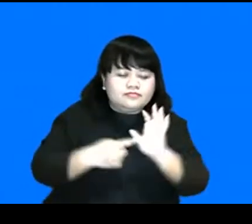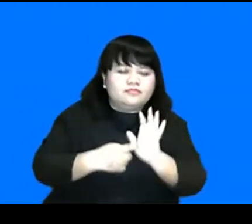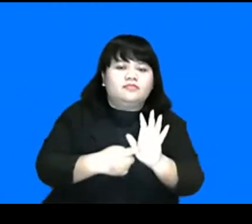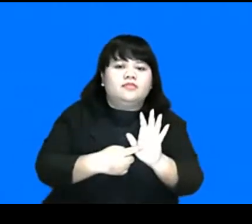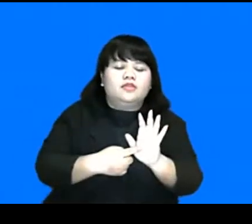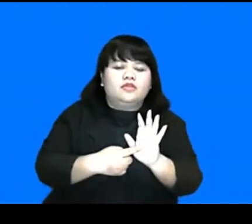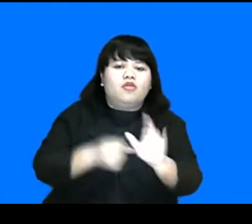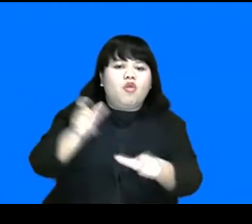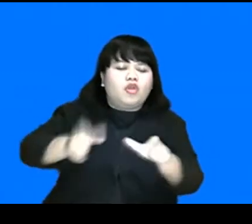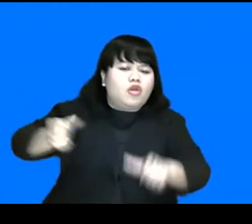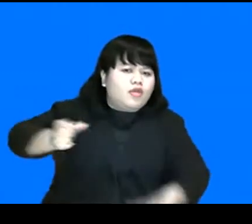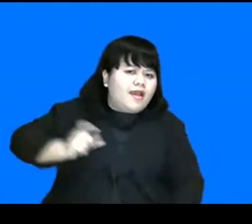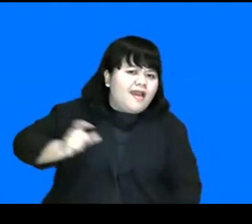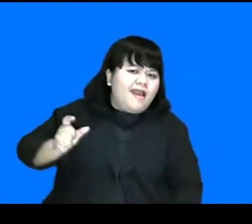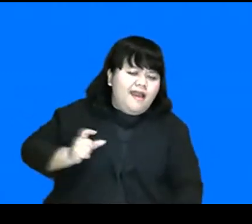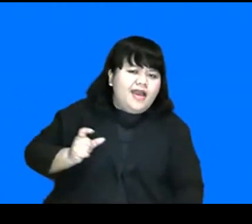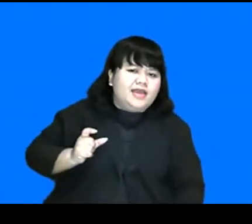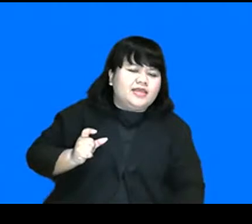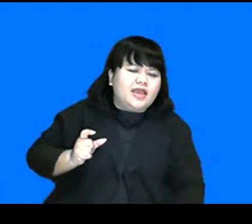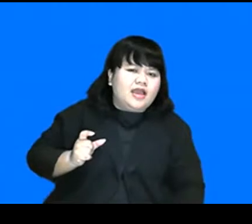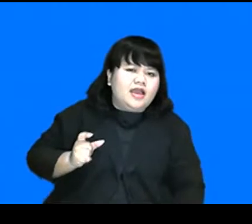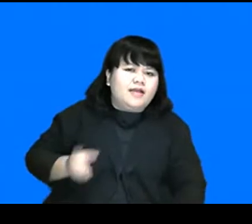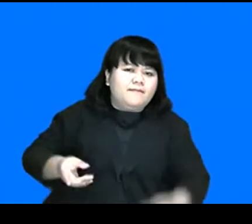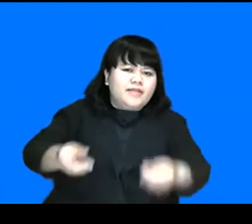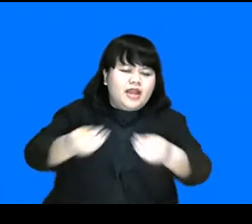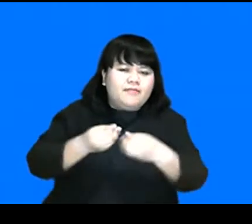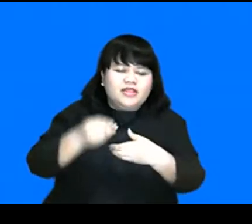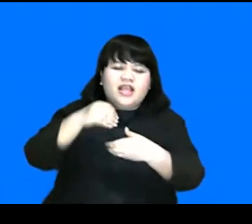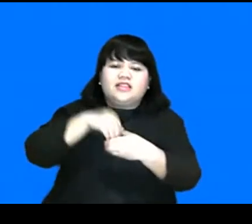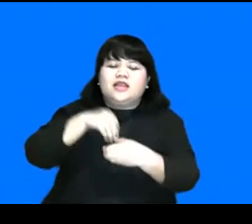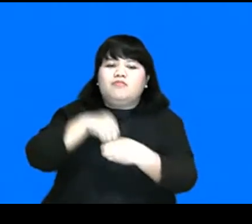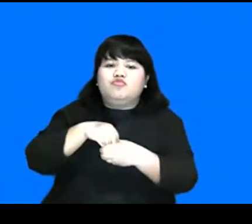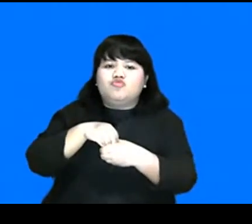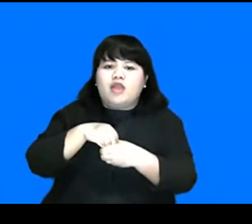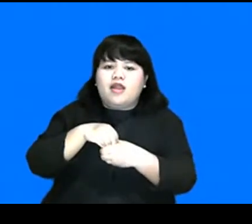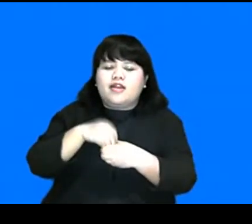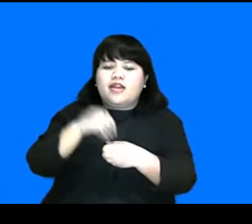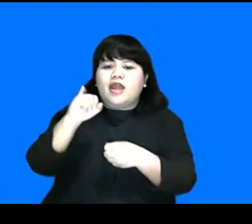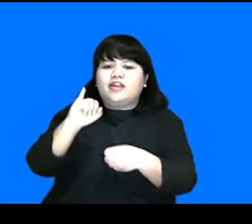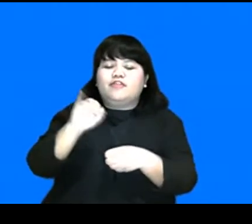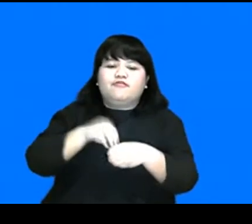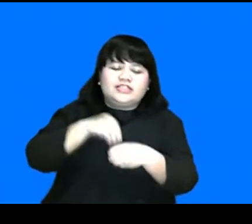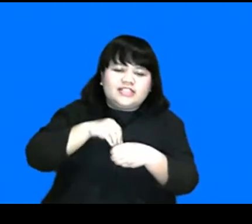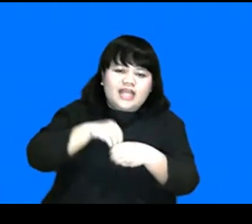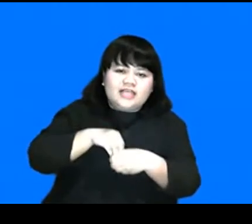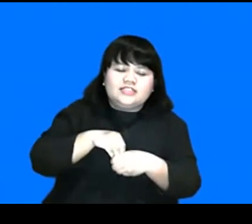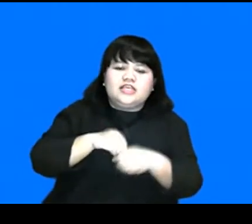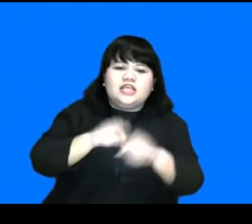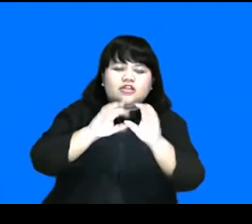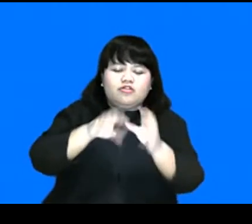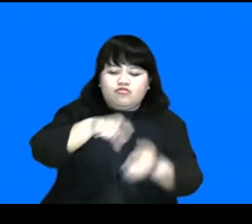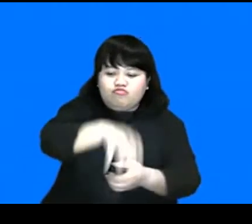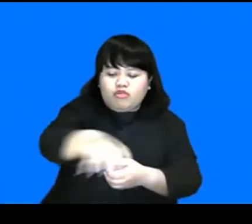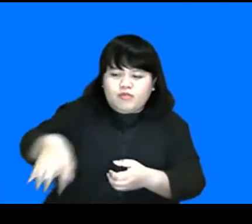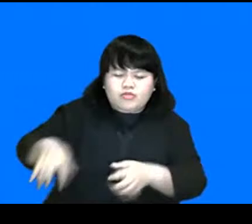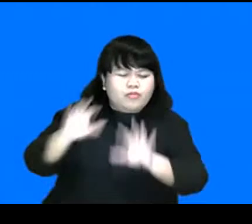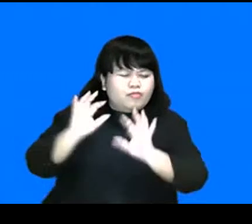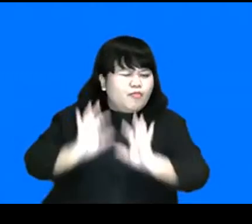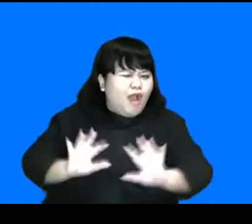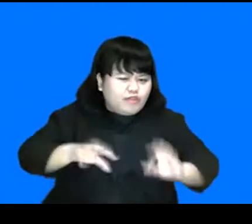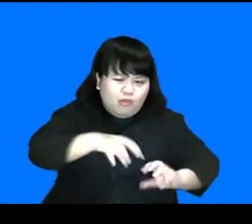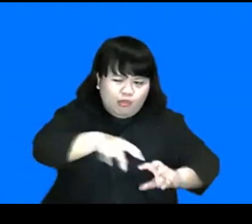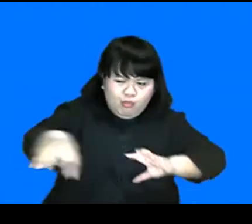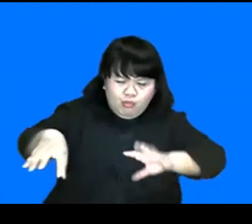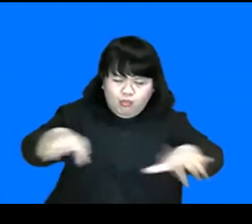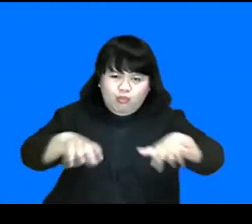simply kept it in their bank accounts or spent it somewhere else. That's the same thing happened in France, actually. When